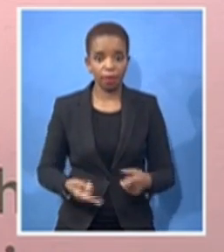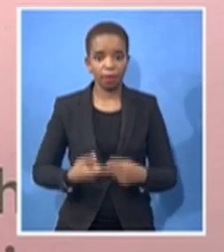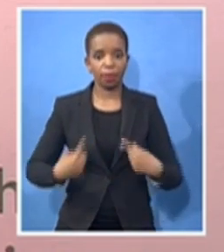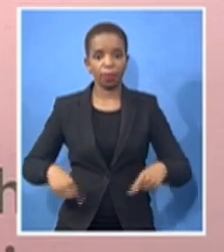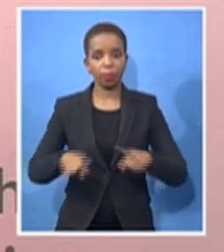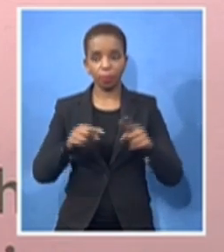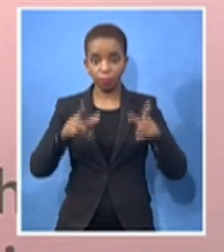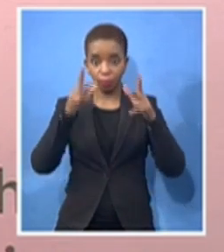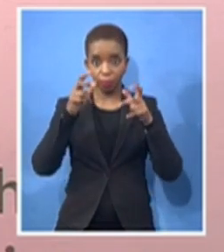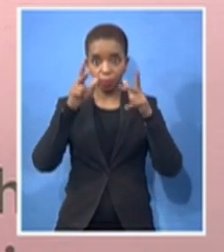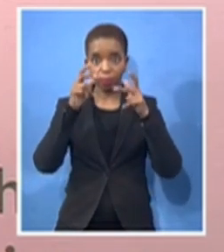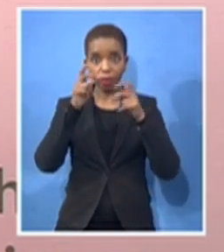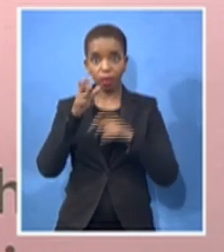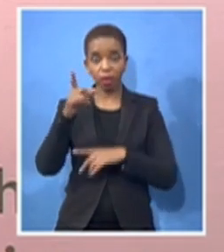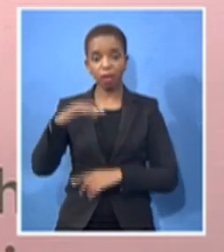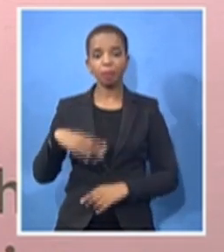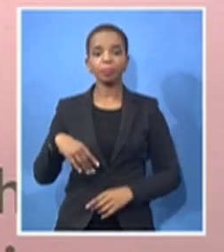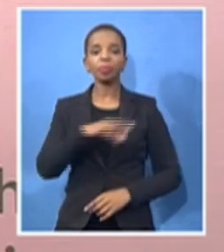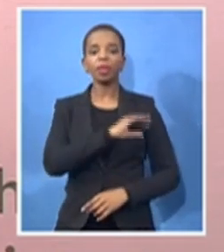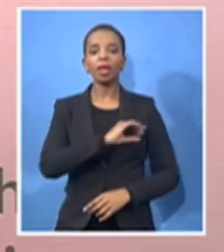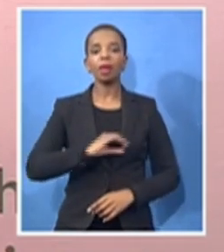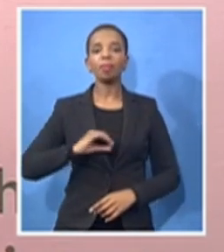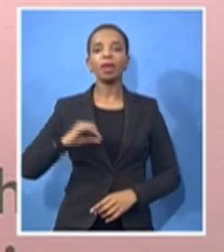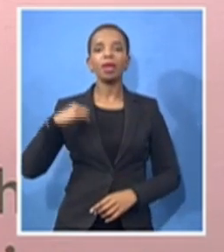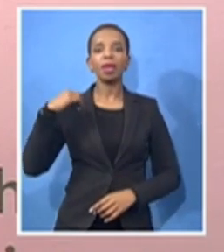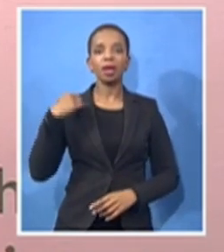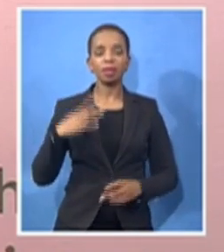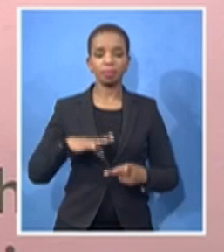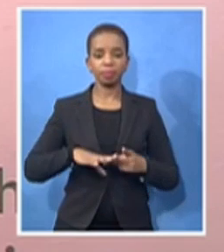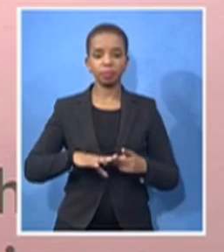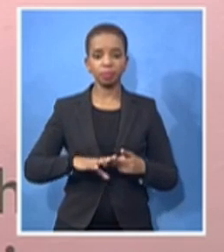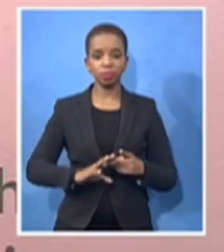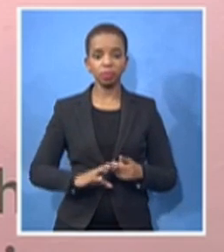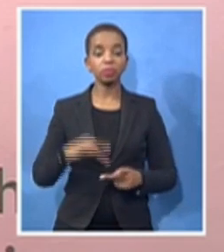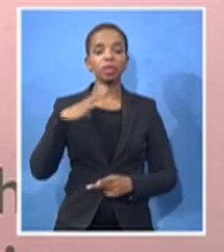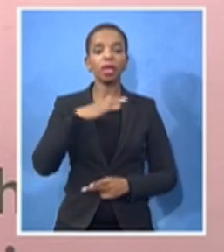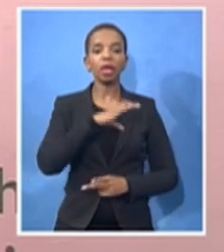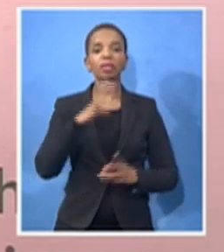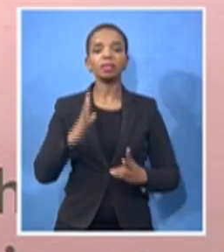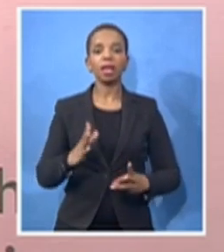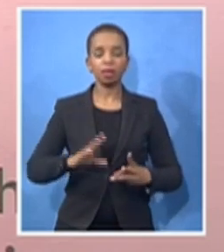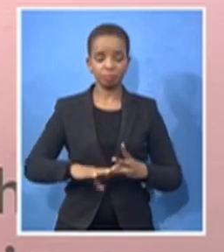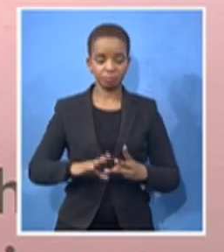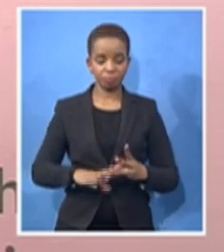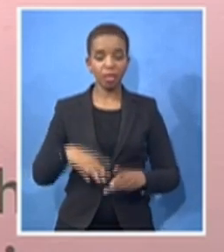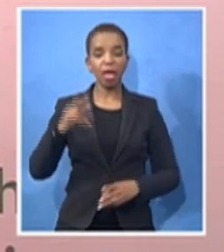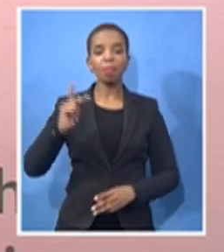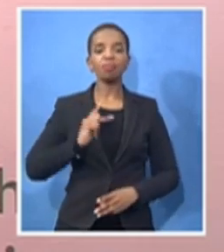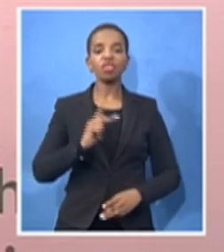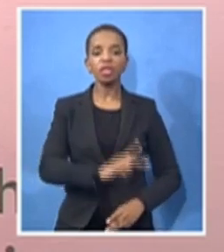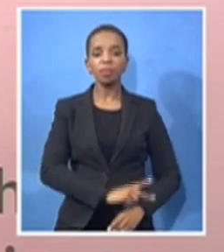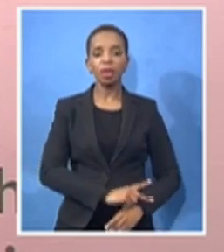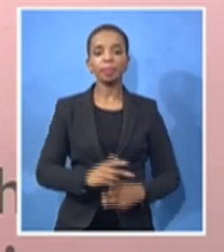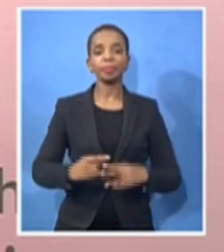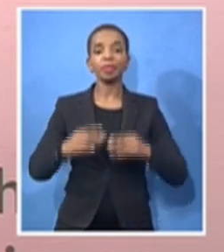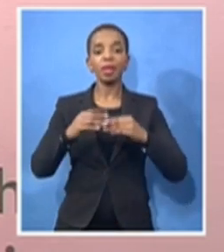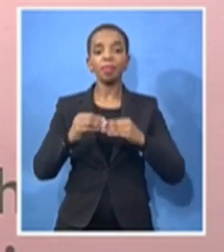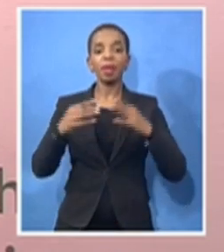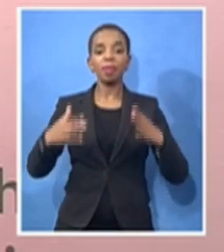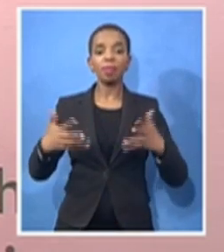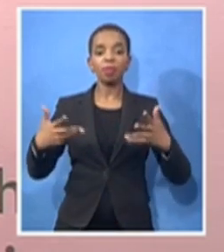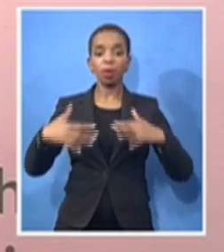councillor, we want to hear the premier, the member of parliament, talking about COVID-19 as though they were